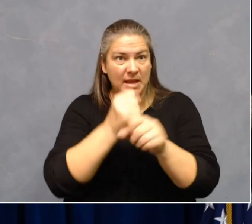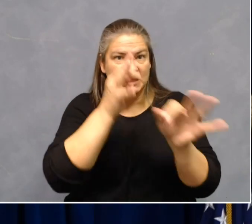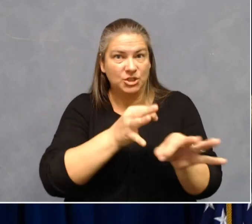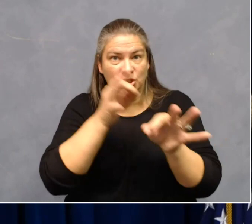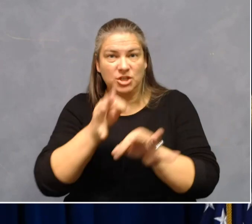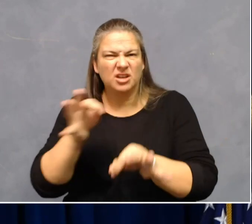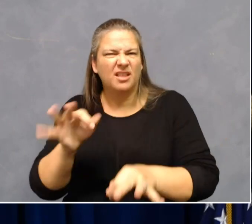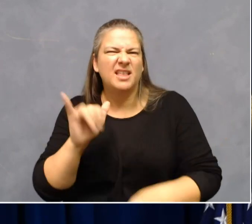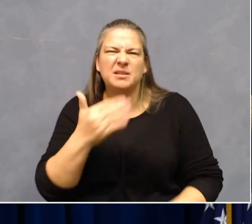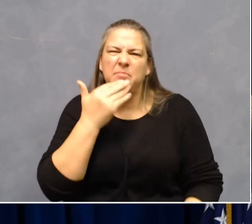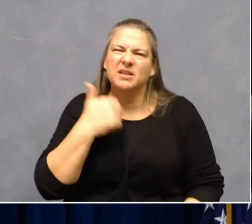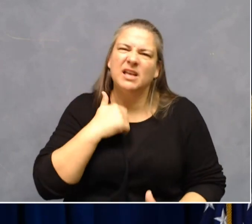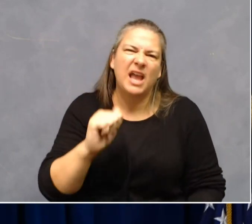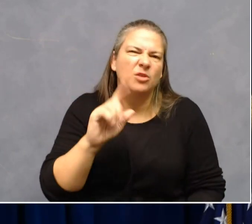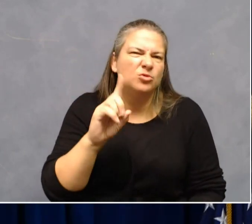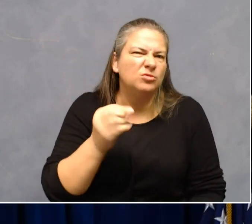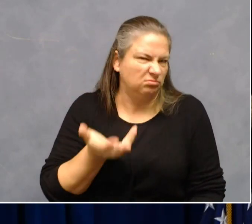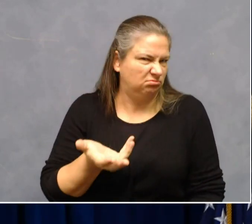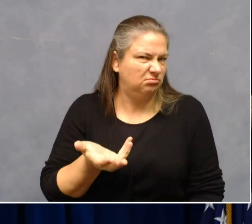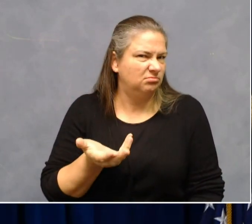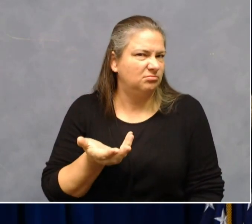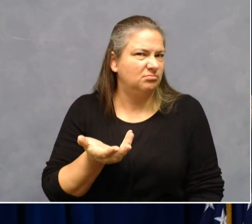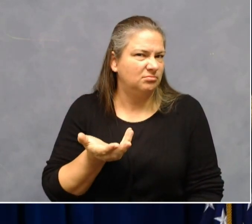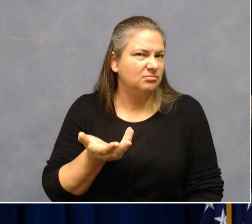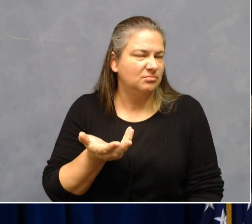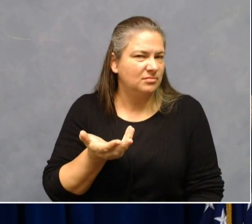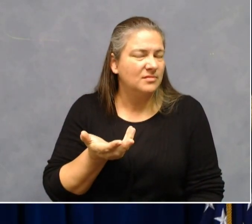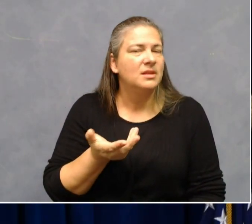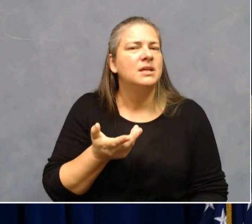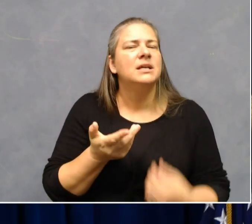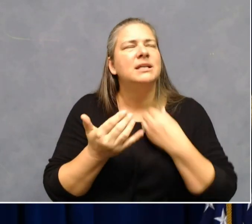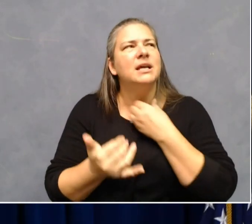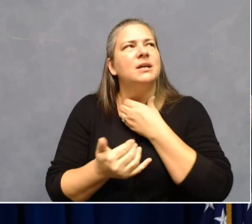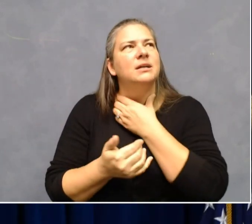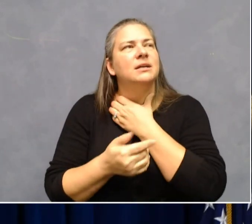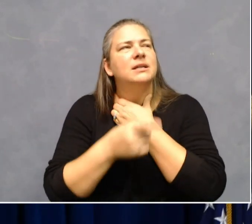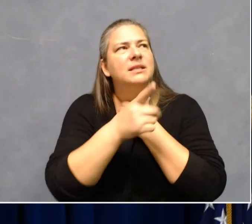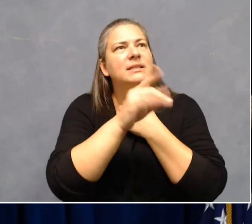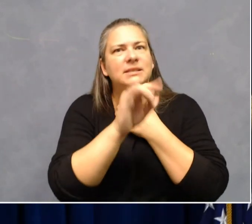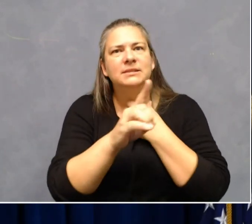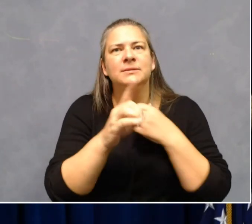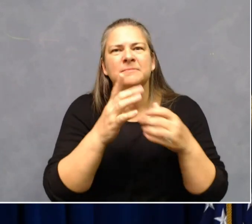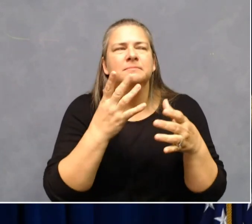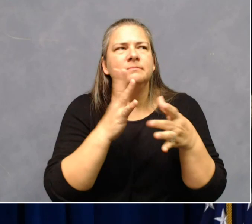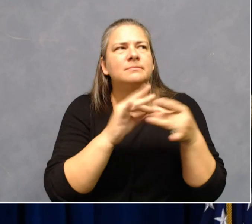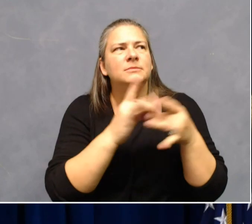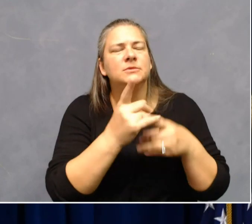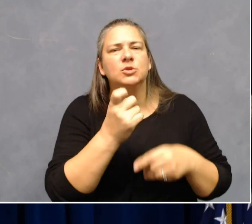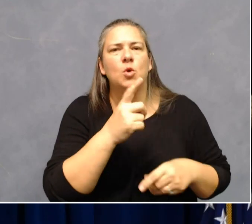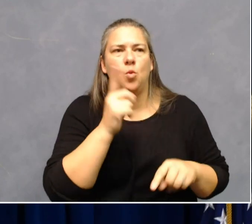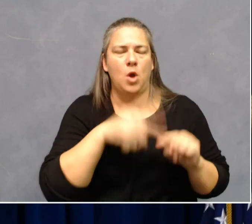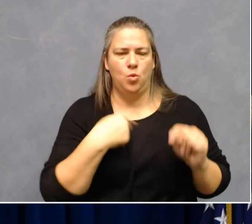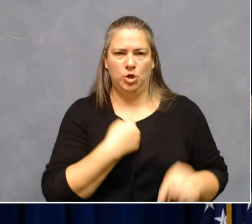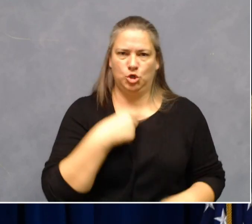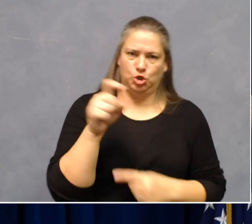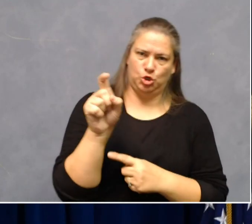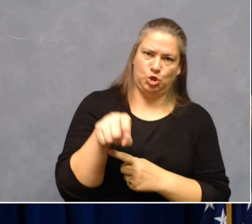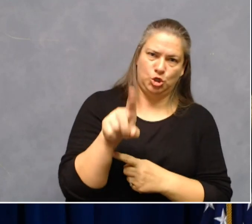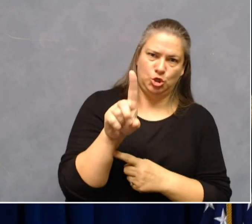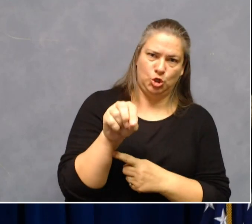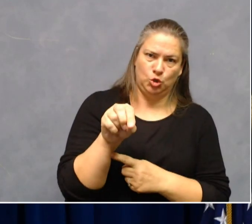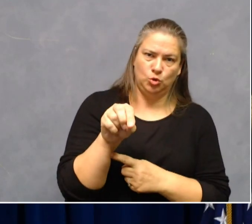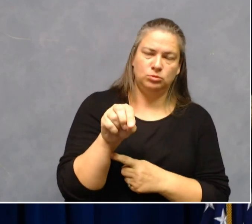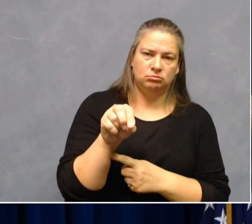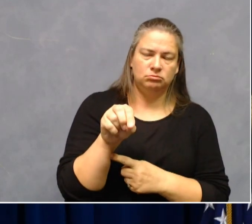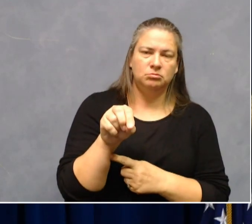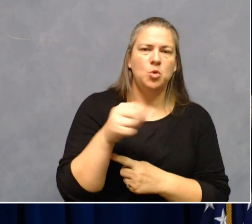Now, there's a question about other steps that we should take or maybe need to take, and we'll be evaluating all of